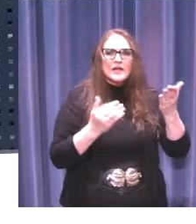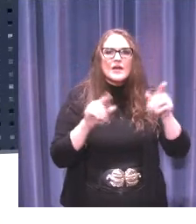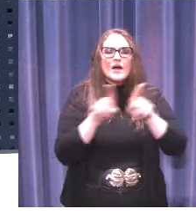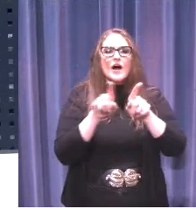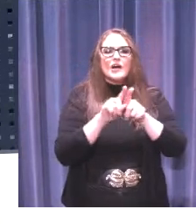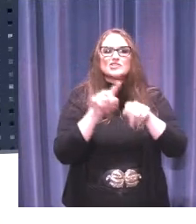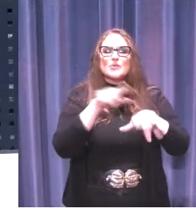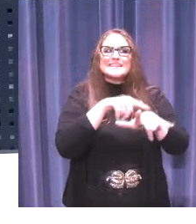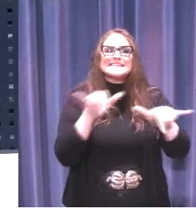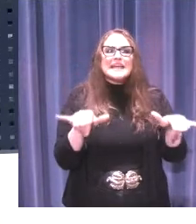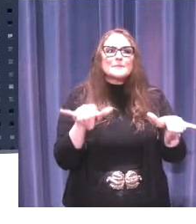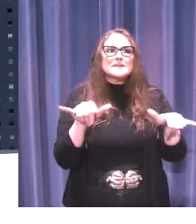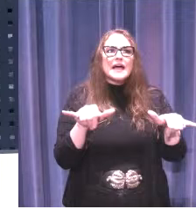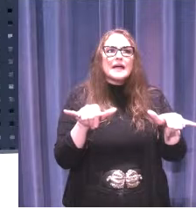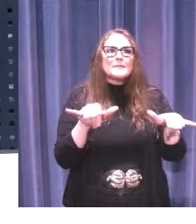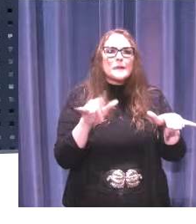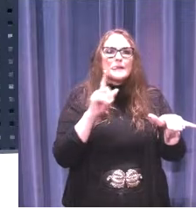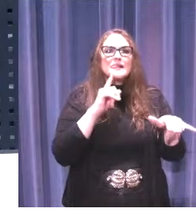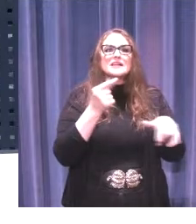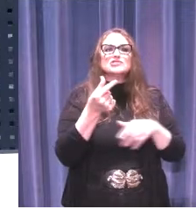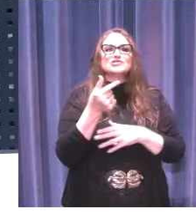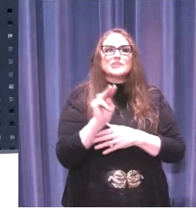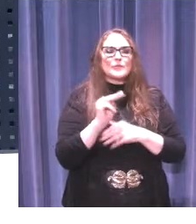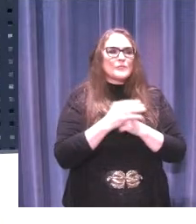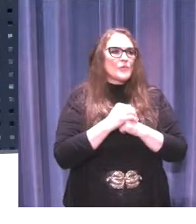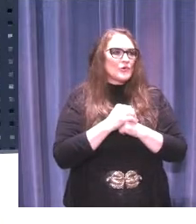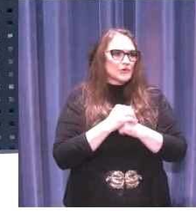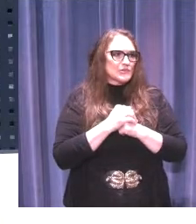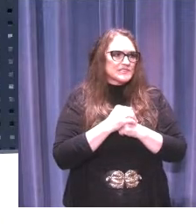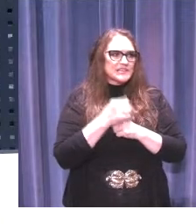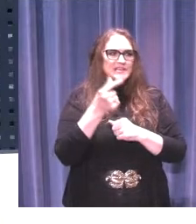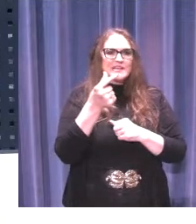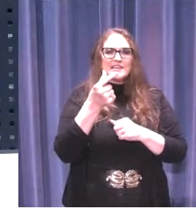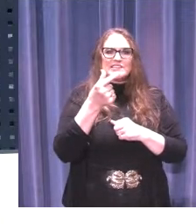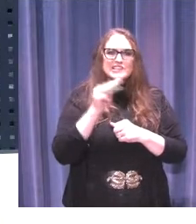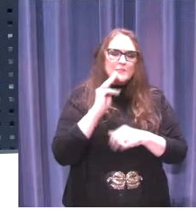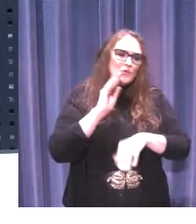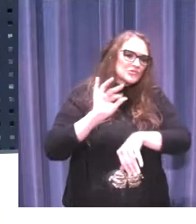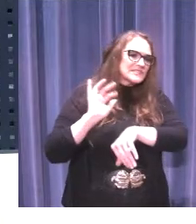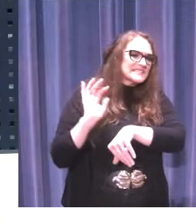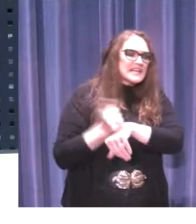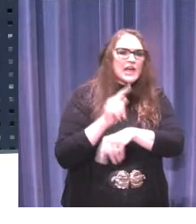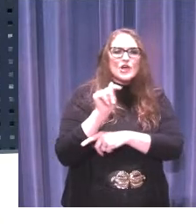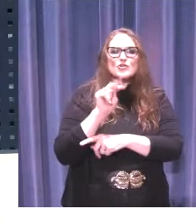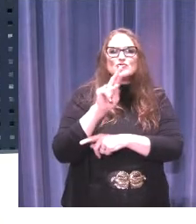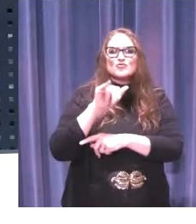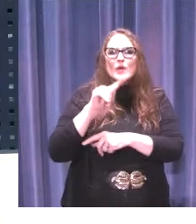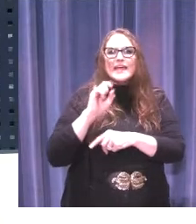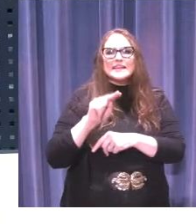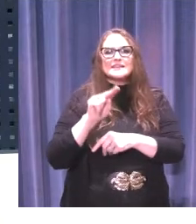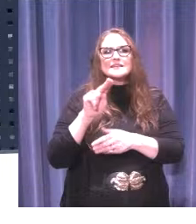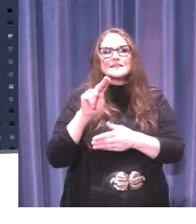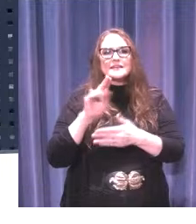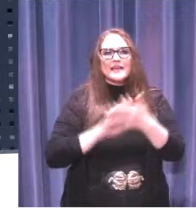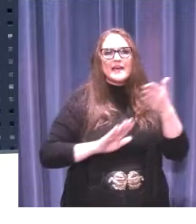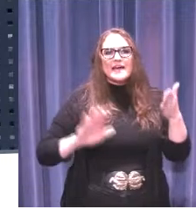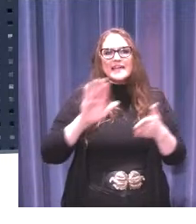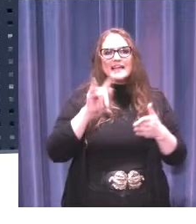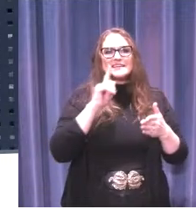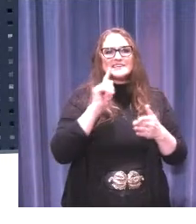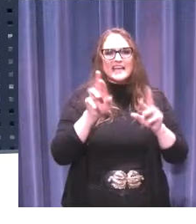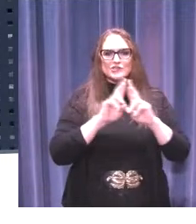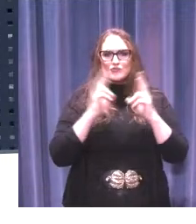at the same time, I did General Motors. General Motors established Triton College as a regional